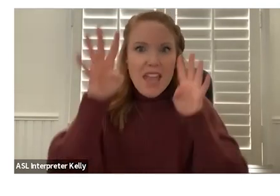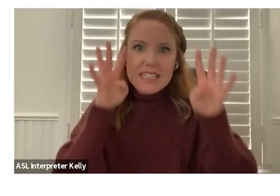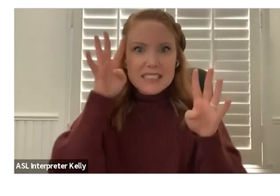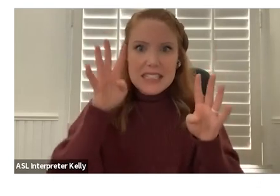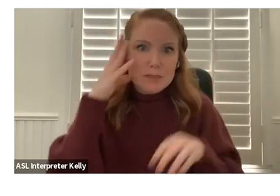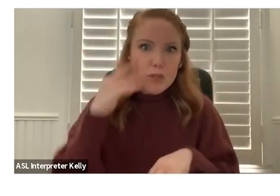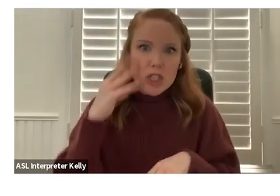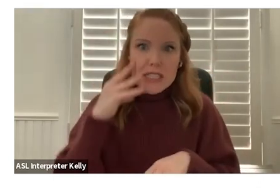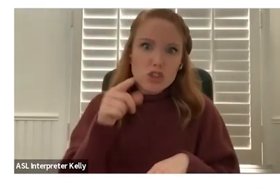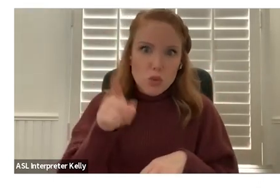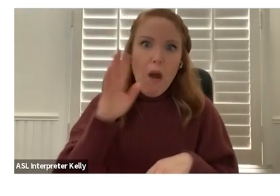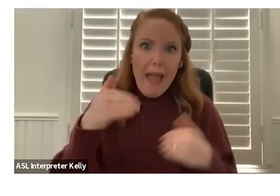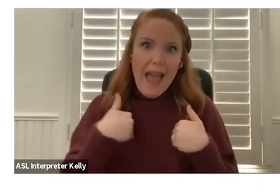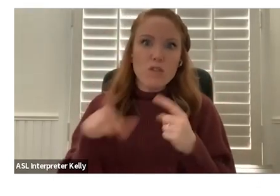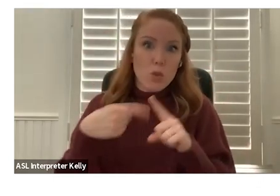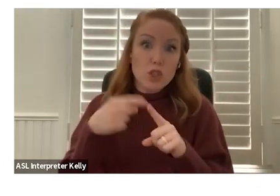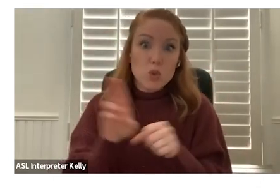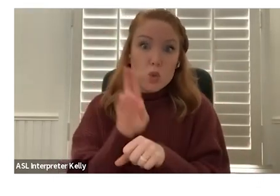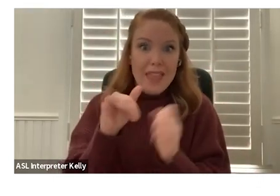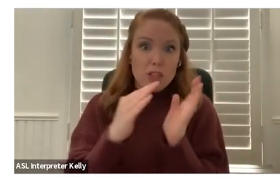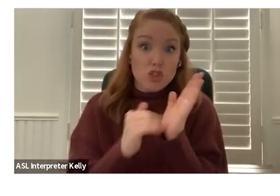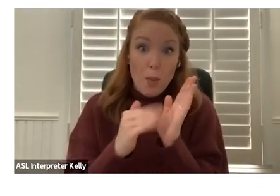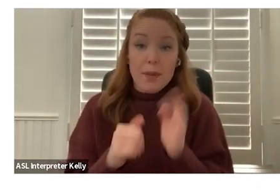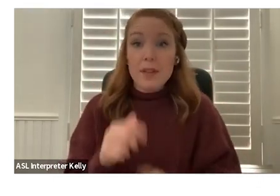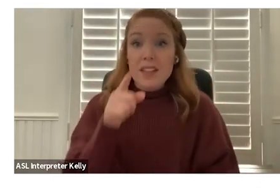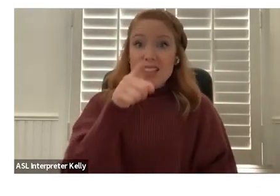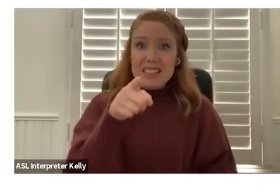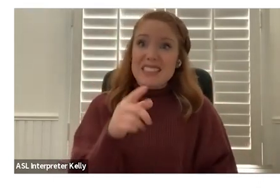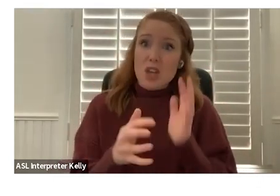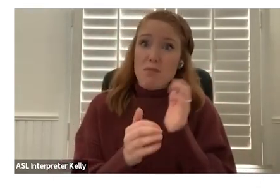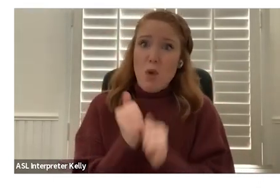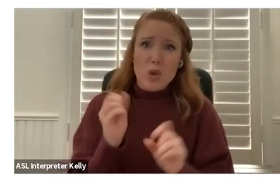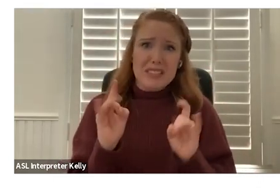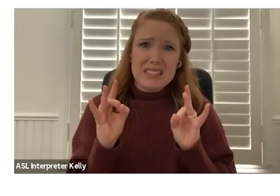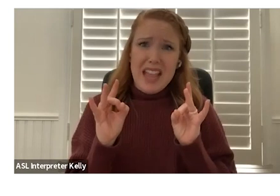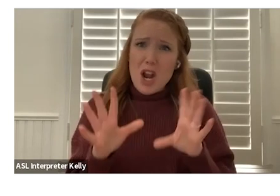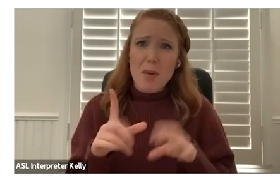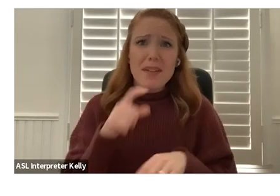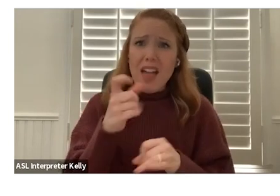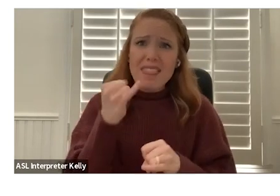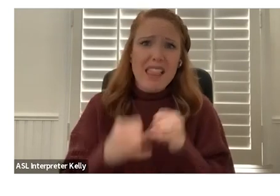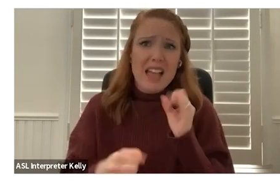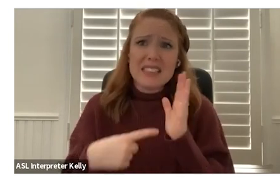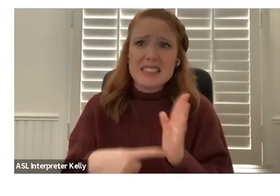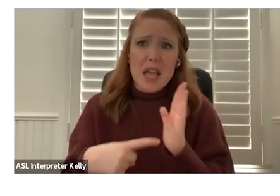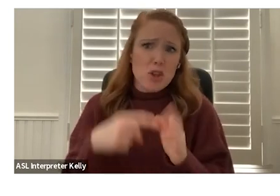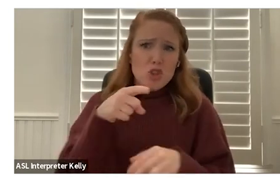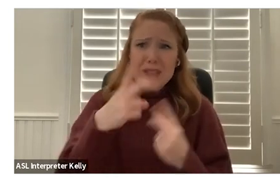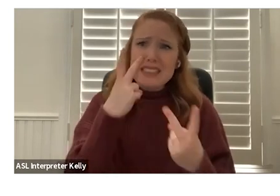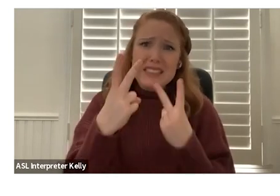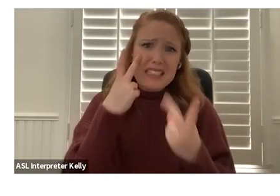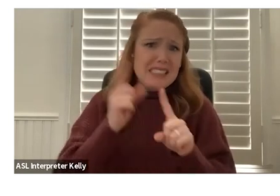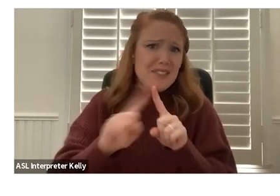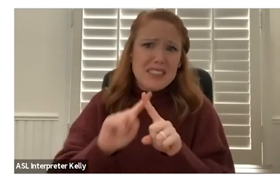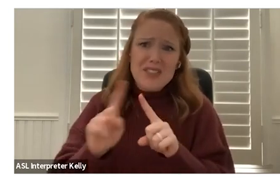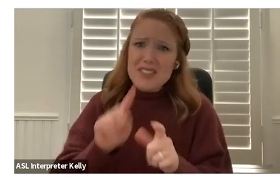powder for what was believed to be medicinal reasons. So for example, if somebody had epilepsy, they were told that if they